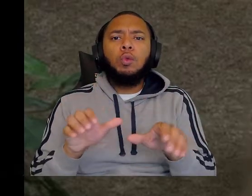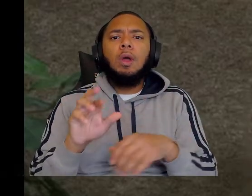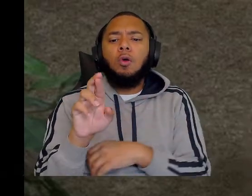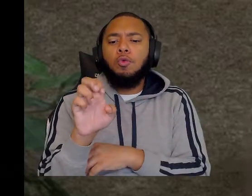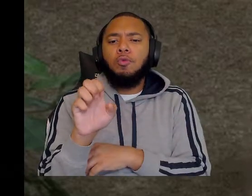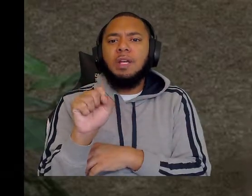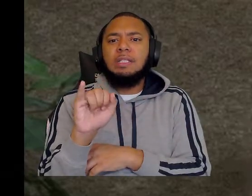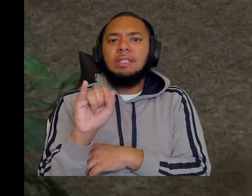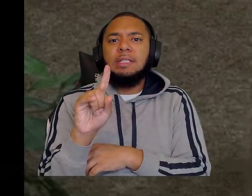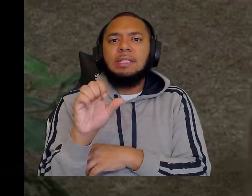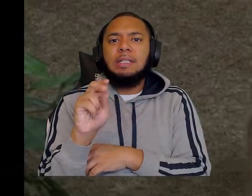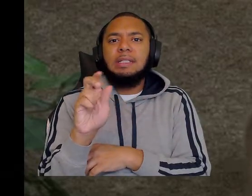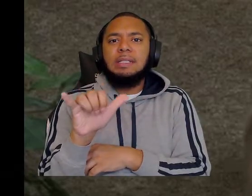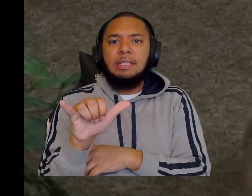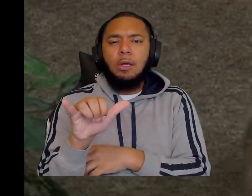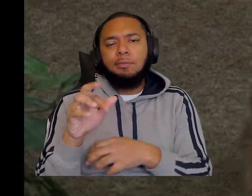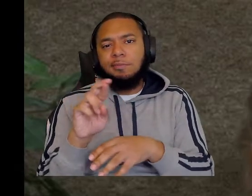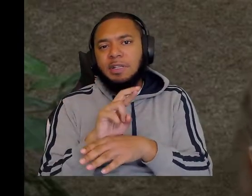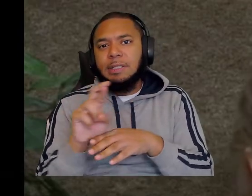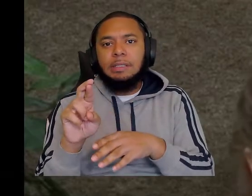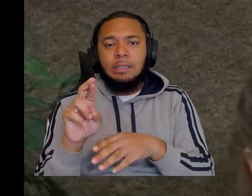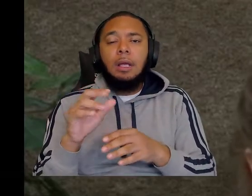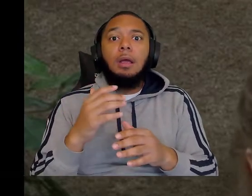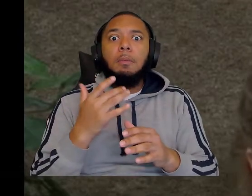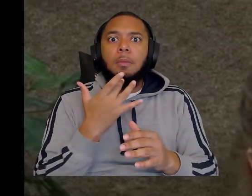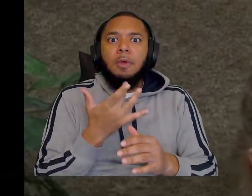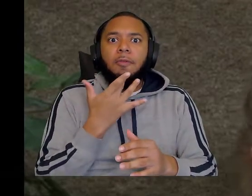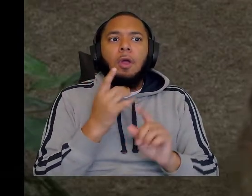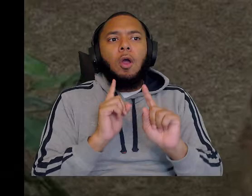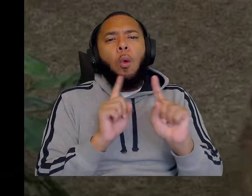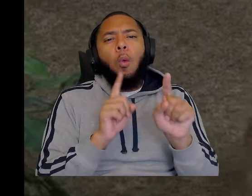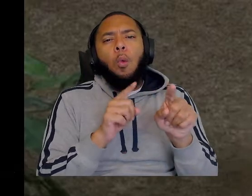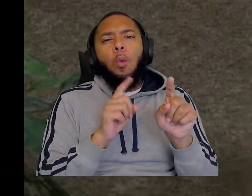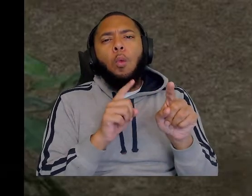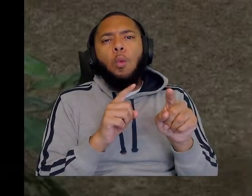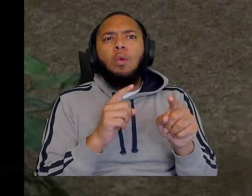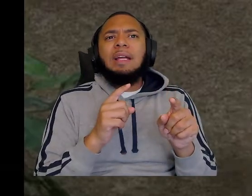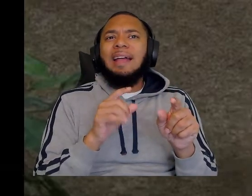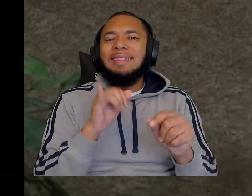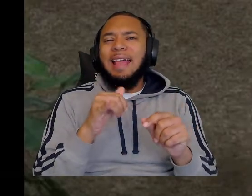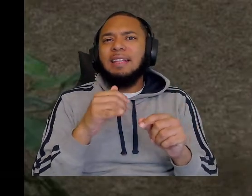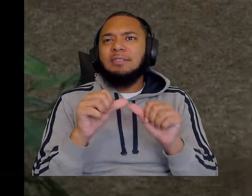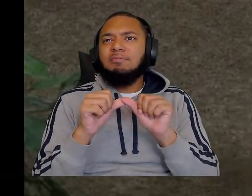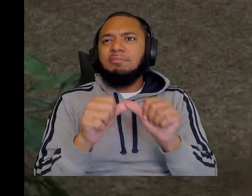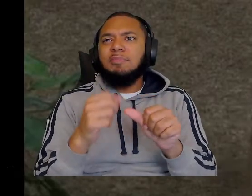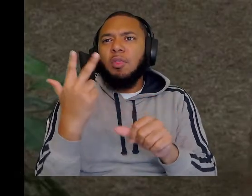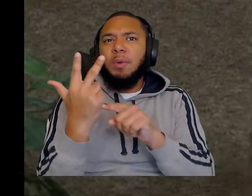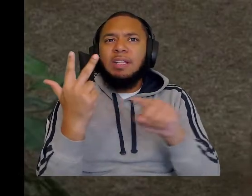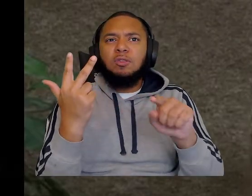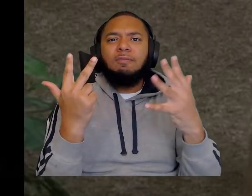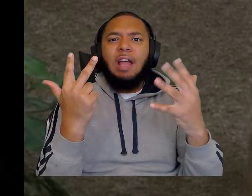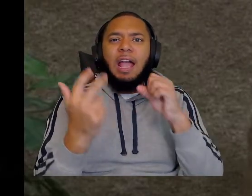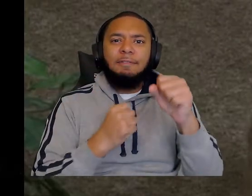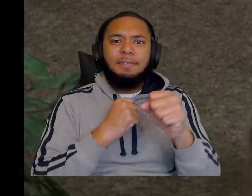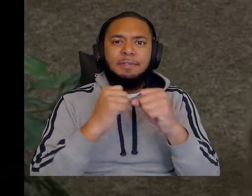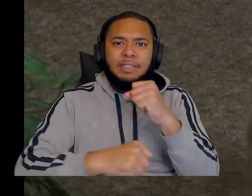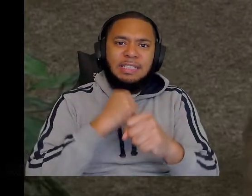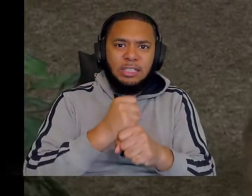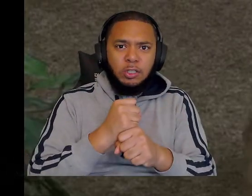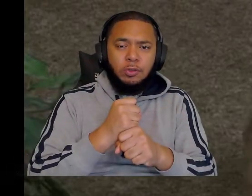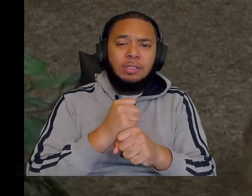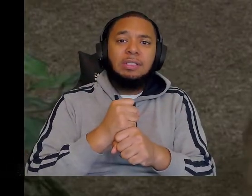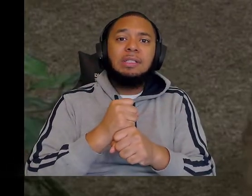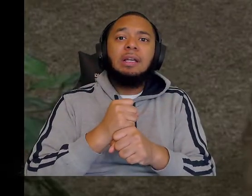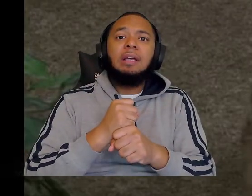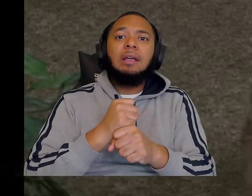and some places require that residency. And a residency is 3 to 5 years after